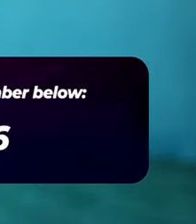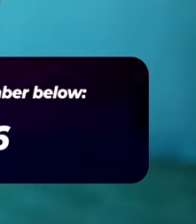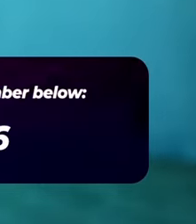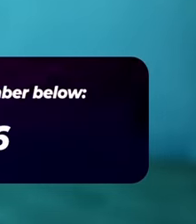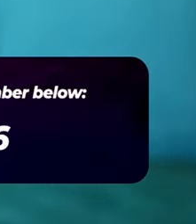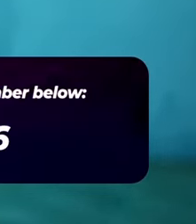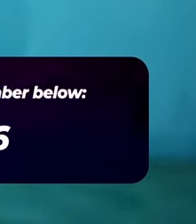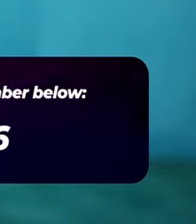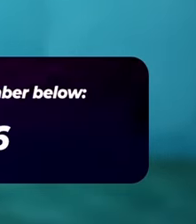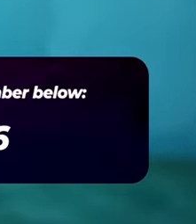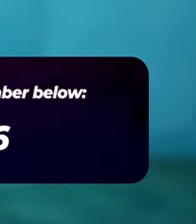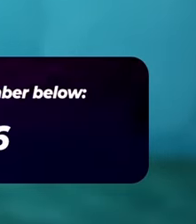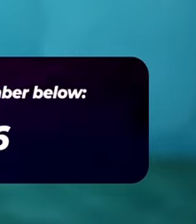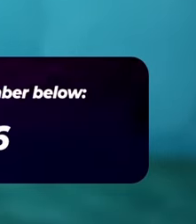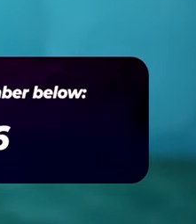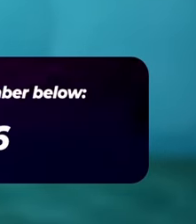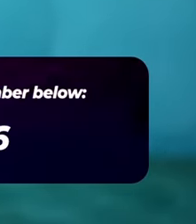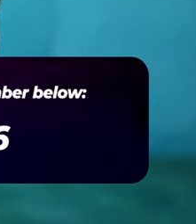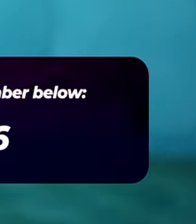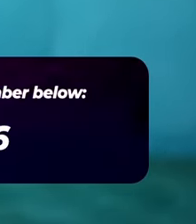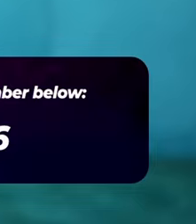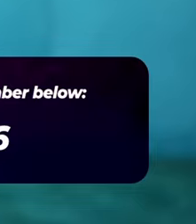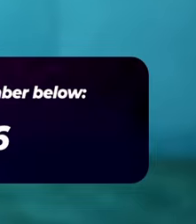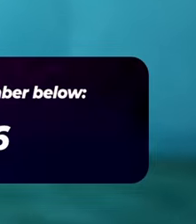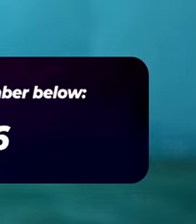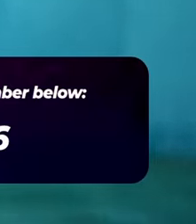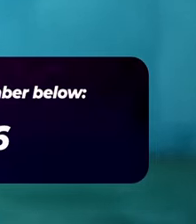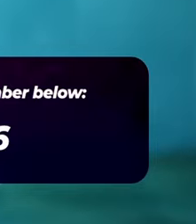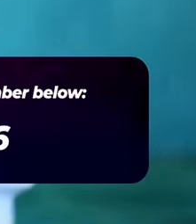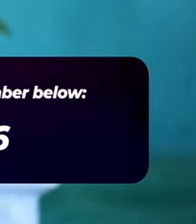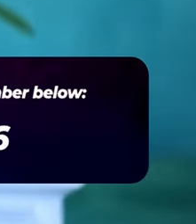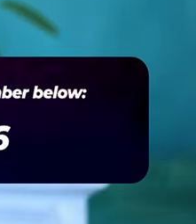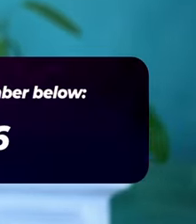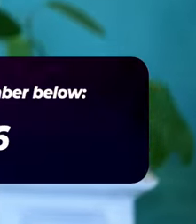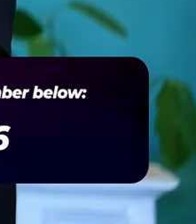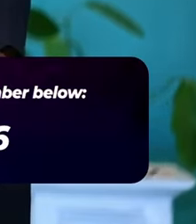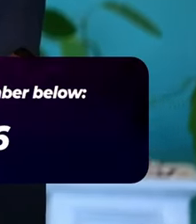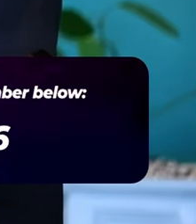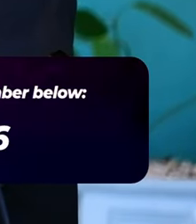Let's hate ignorance. It's an enemy.